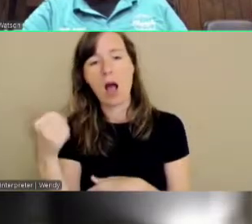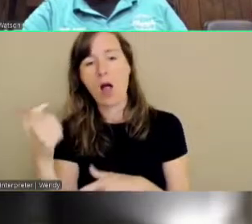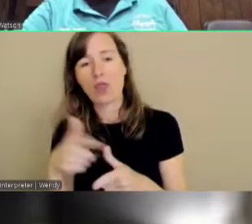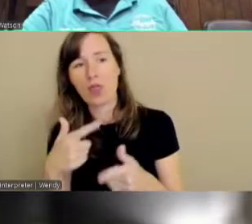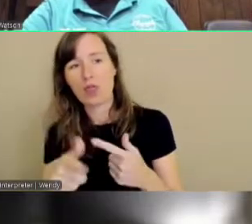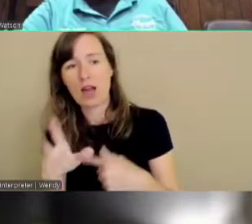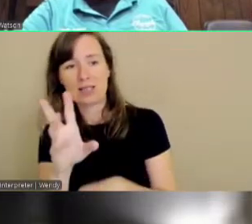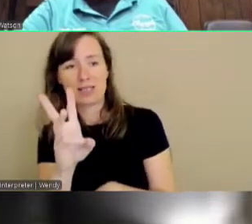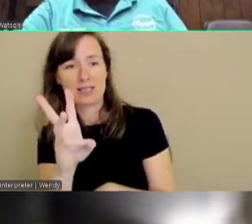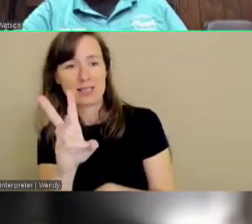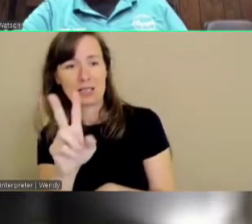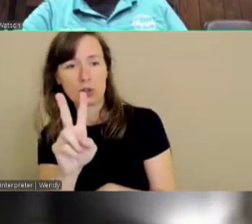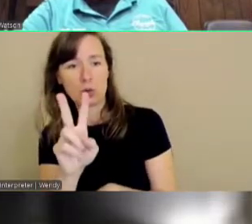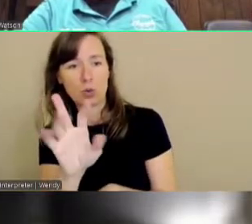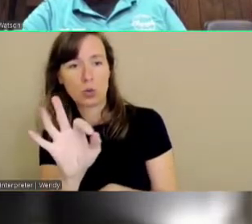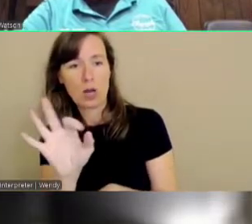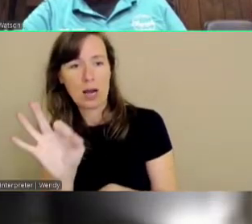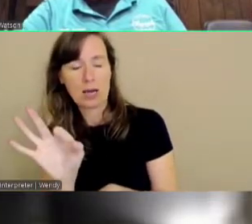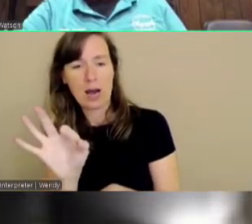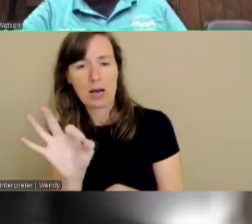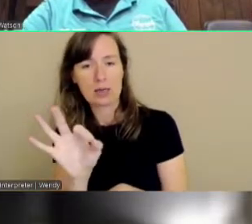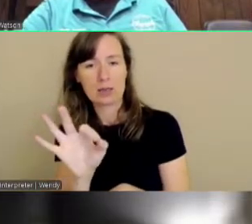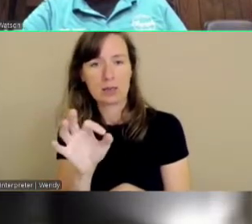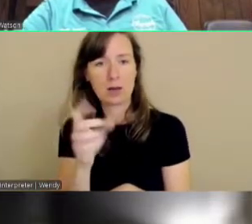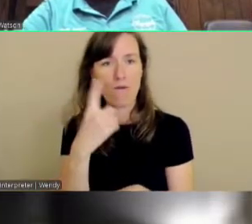62.99 for that notice?